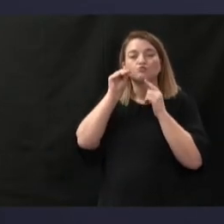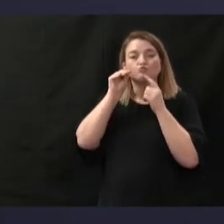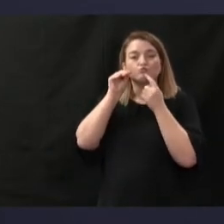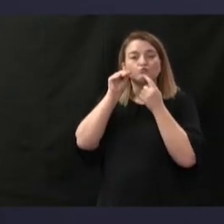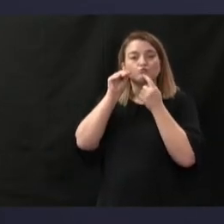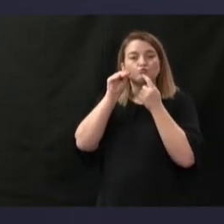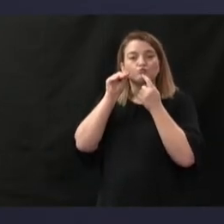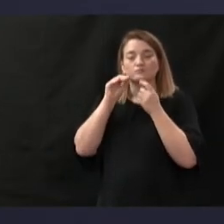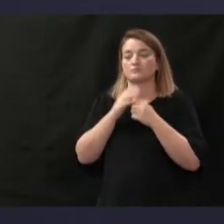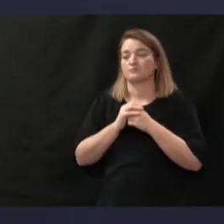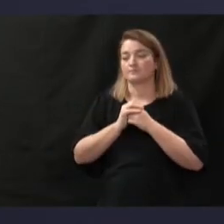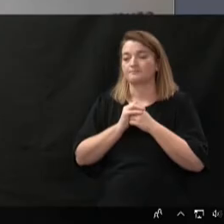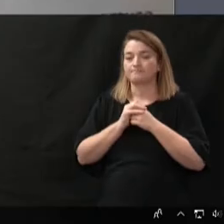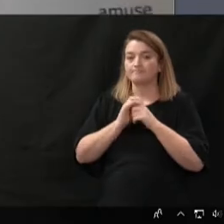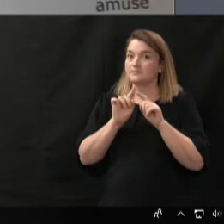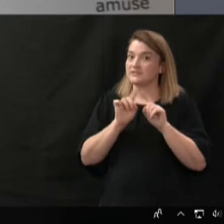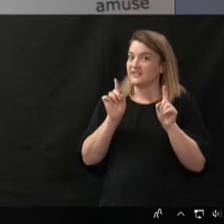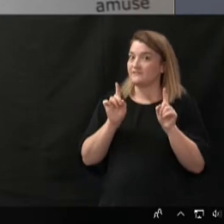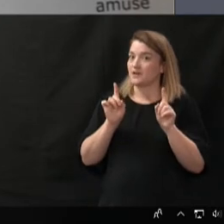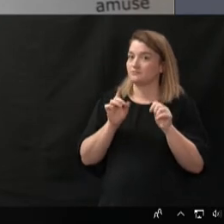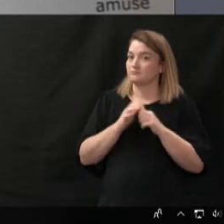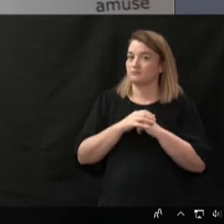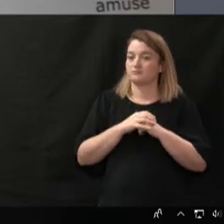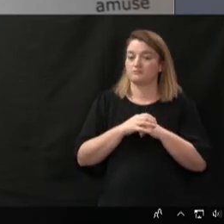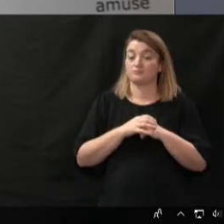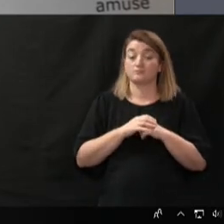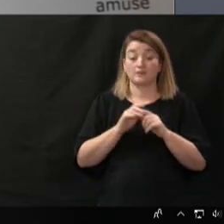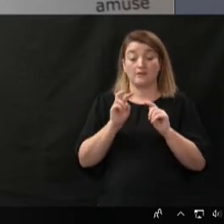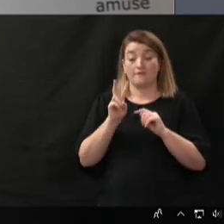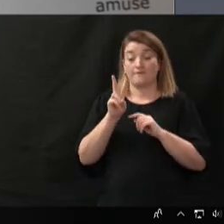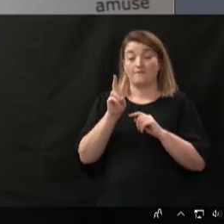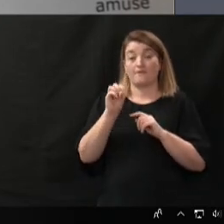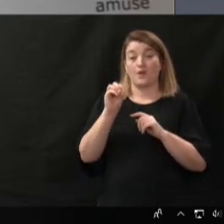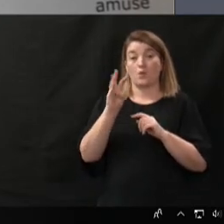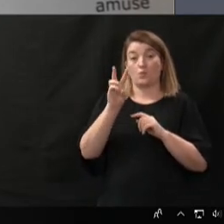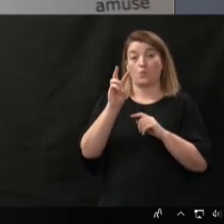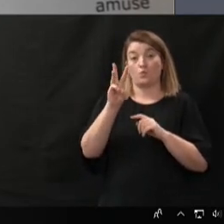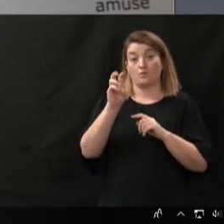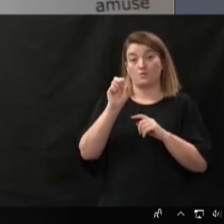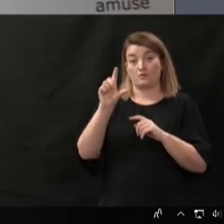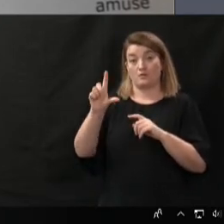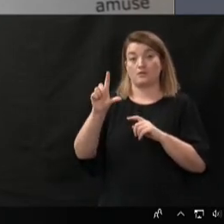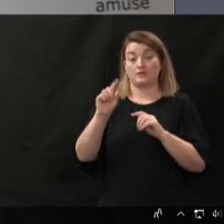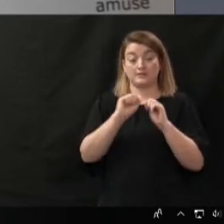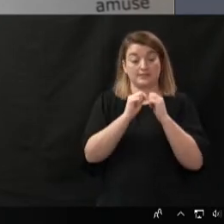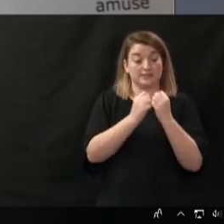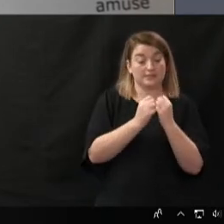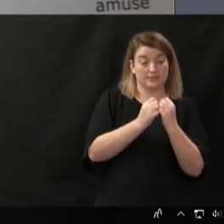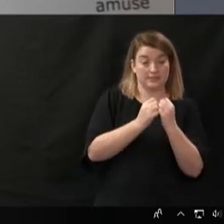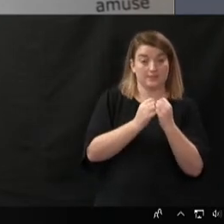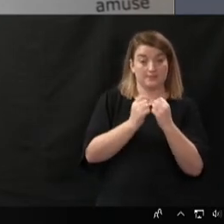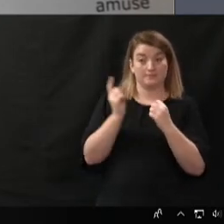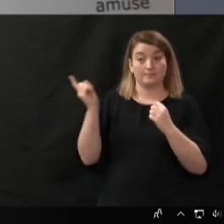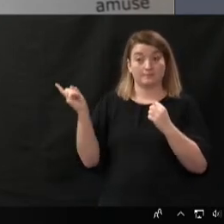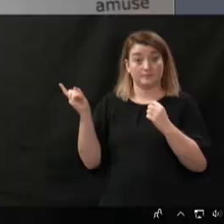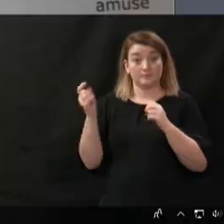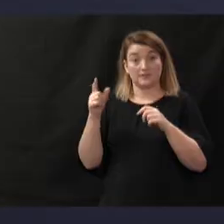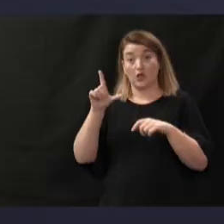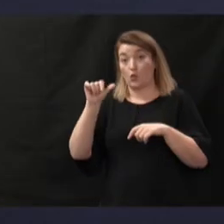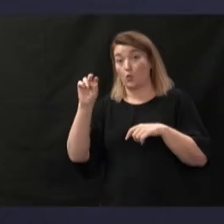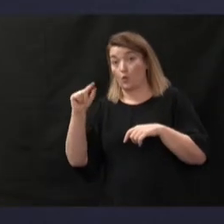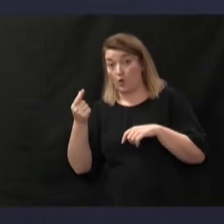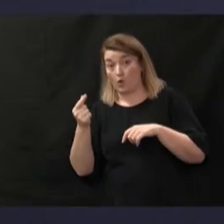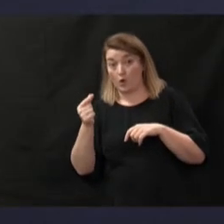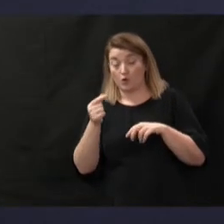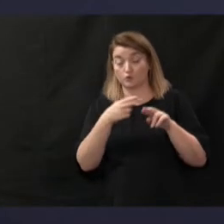the you and the ooh? Well, here's our vowel team, Q. Say it and tell me whether it's saying long U